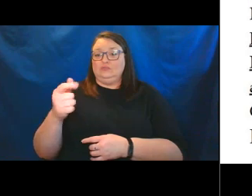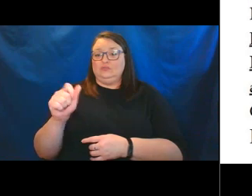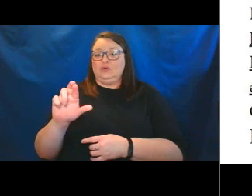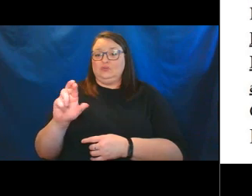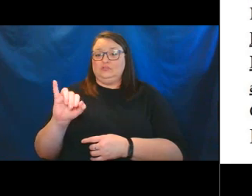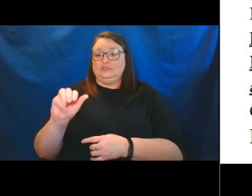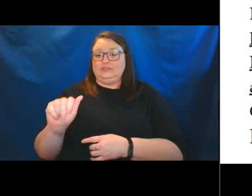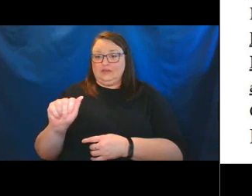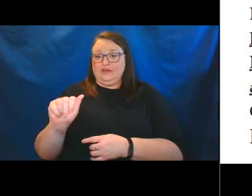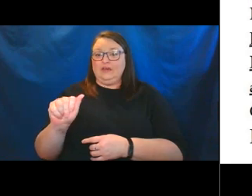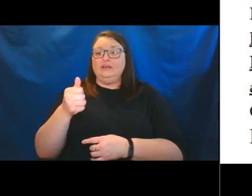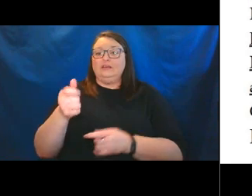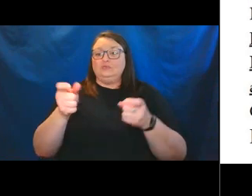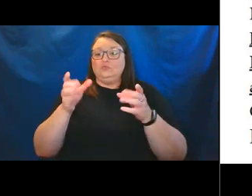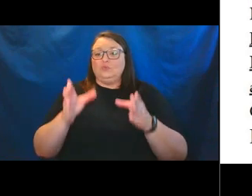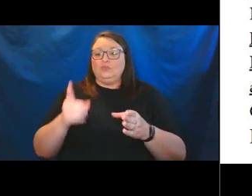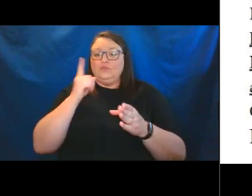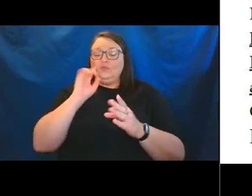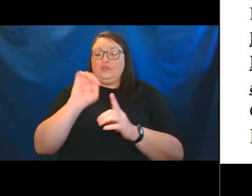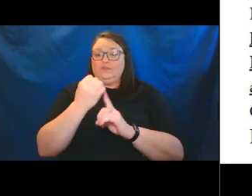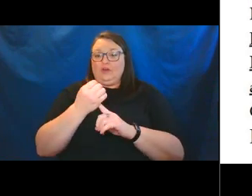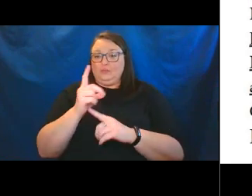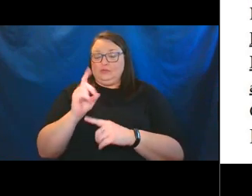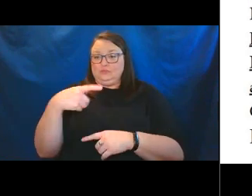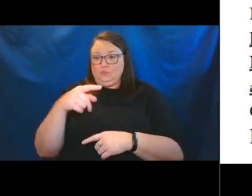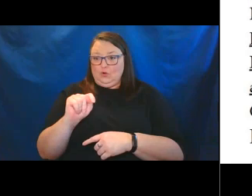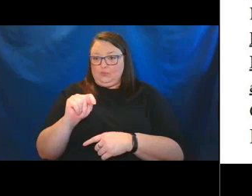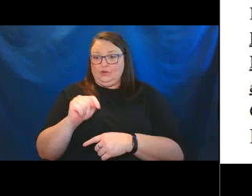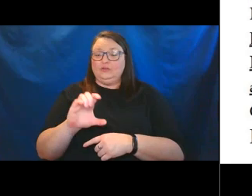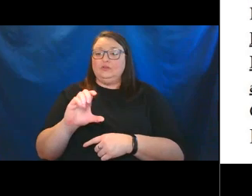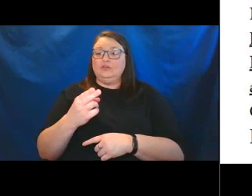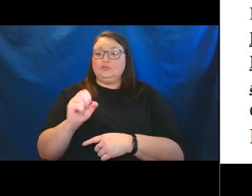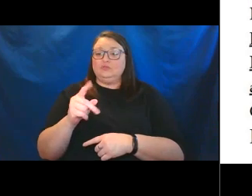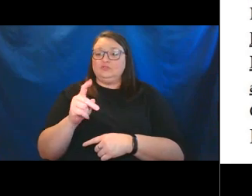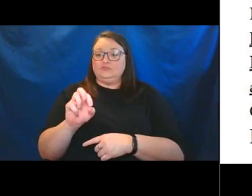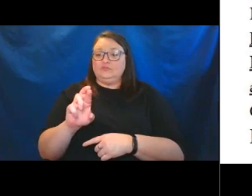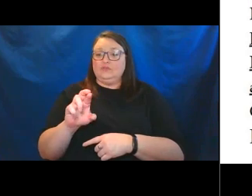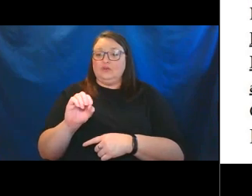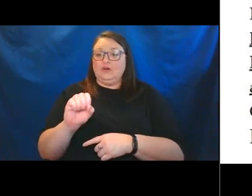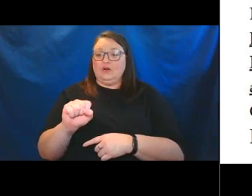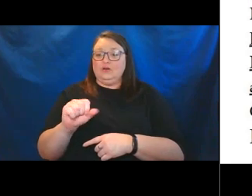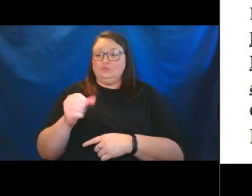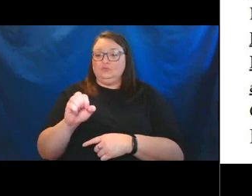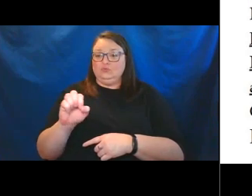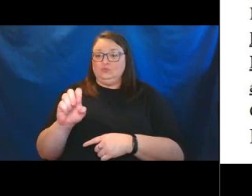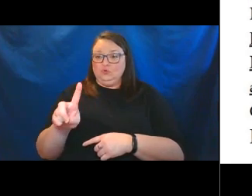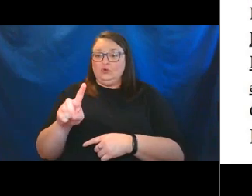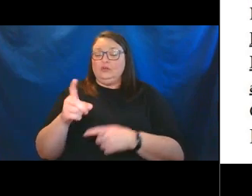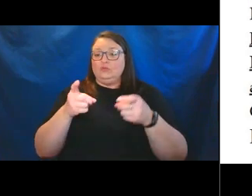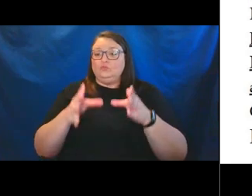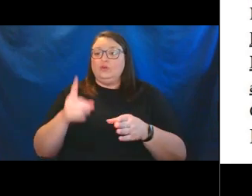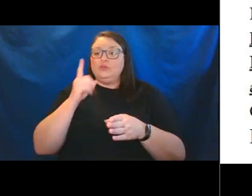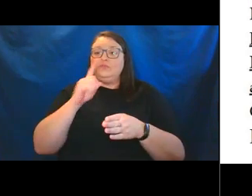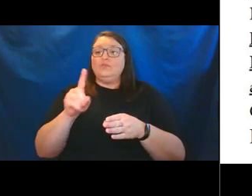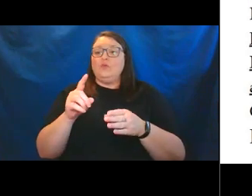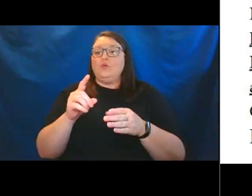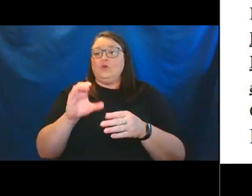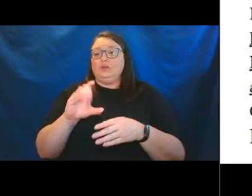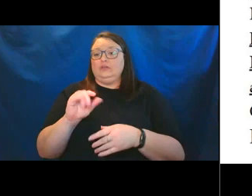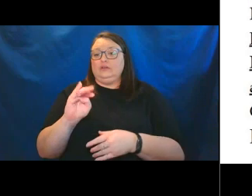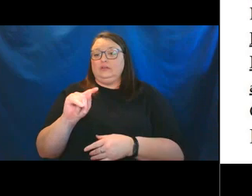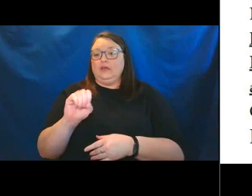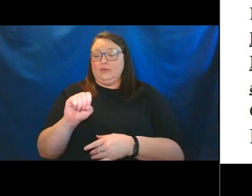of the Environment Department, Christopher Osgood, the Director of the Office of Climate Resilience, and Kay England, the